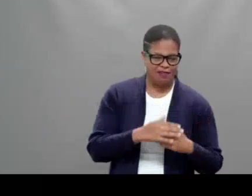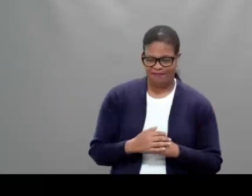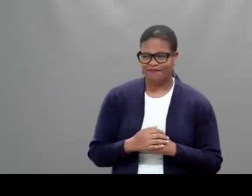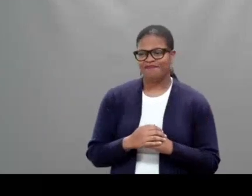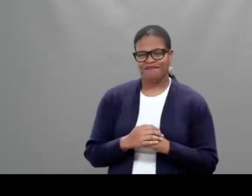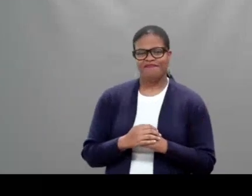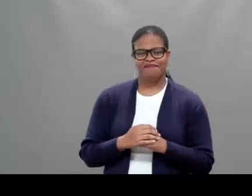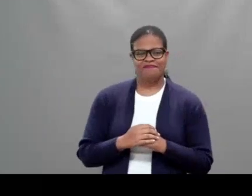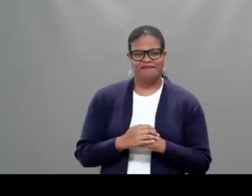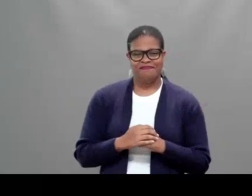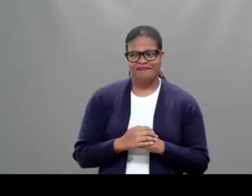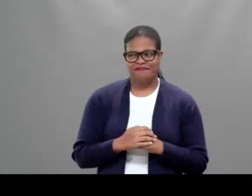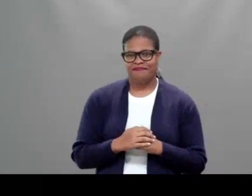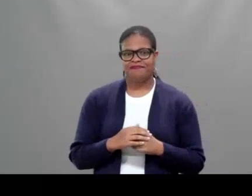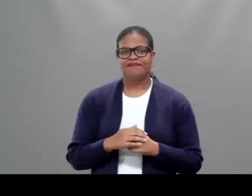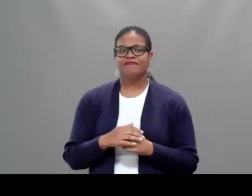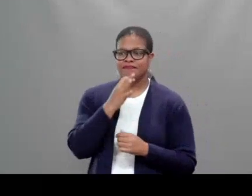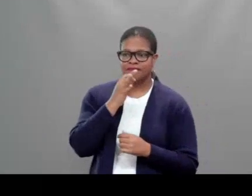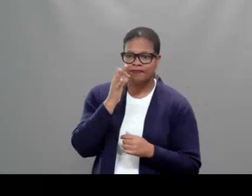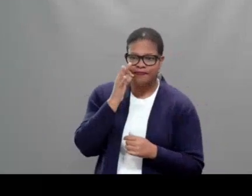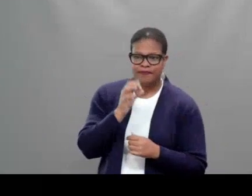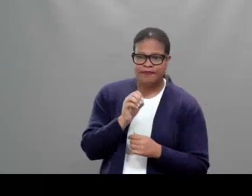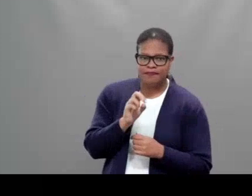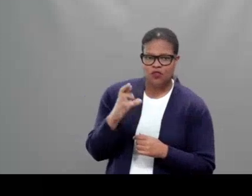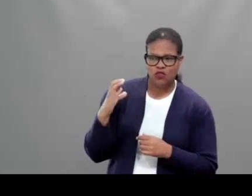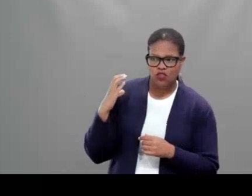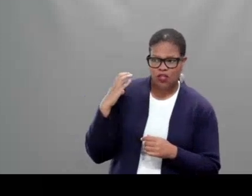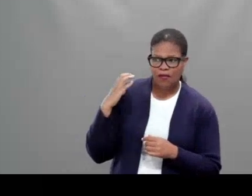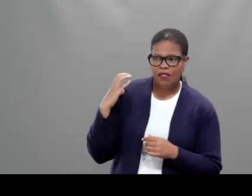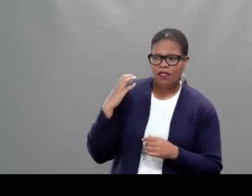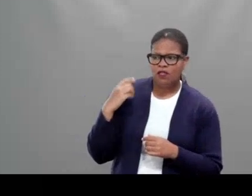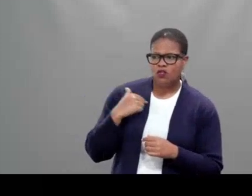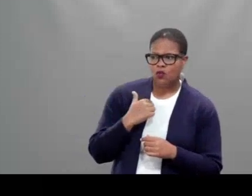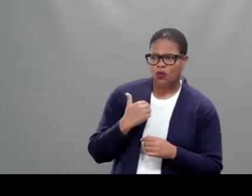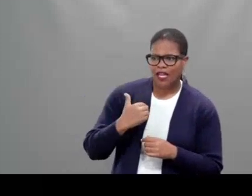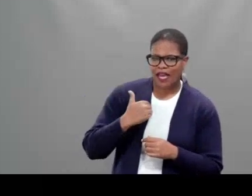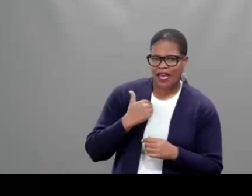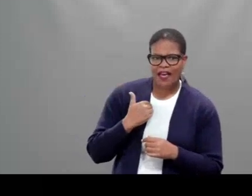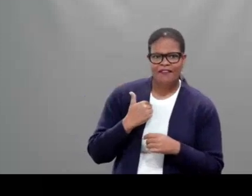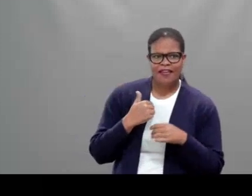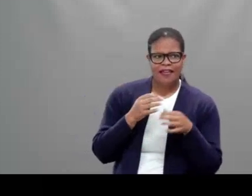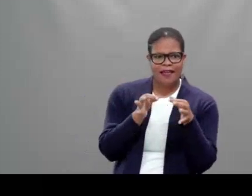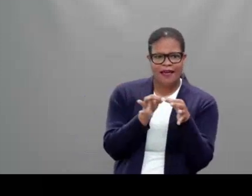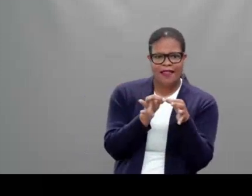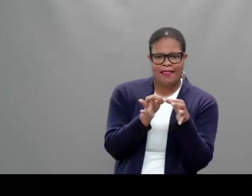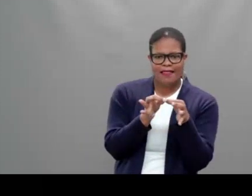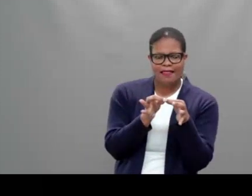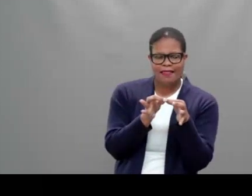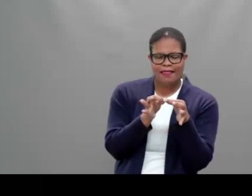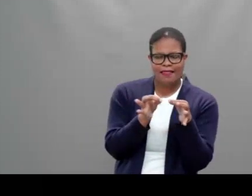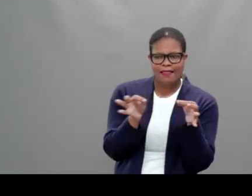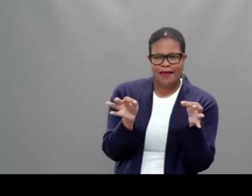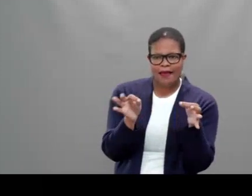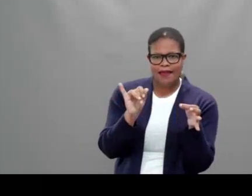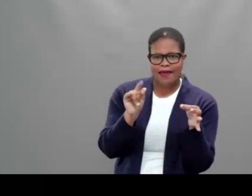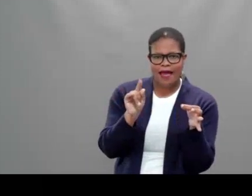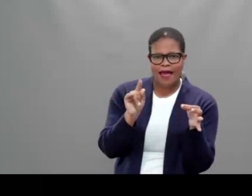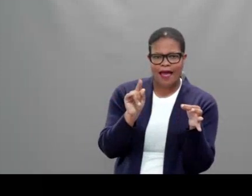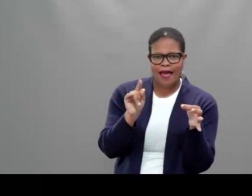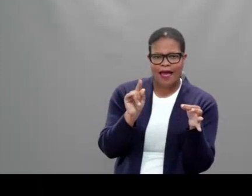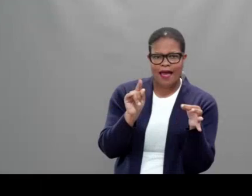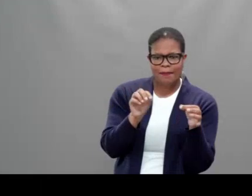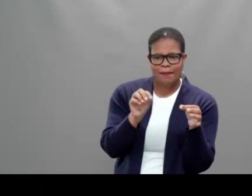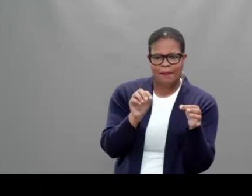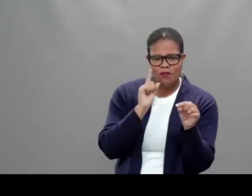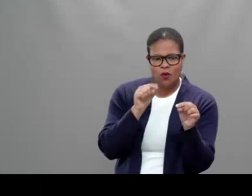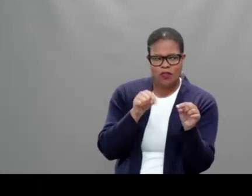We'll move on to the, Mr. Chairman, yes. do we have a line item for these